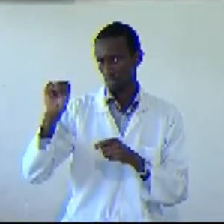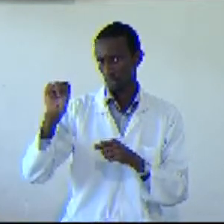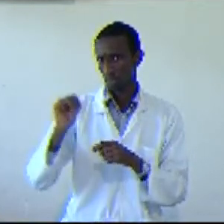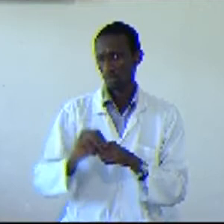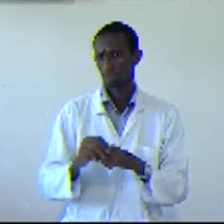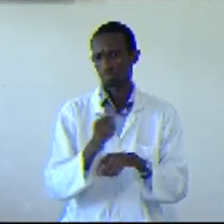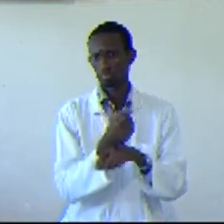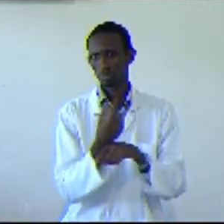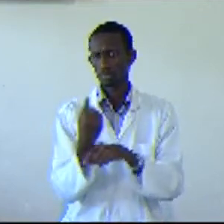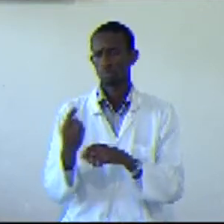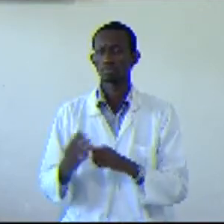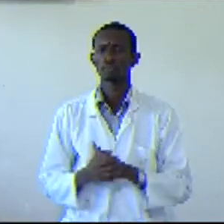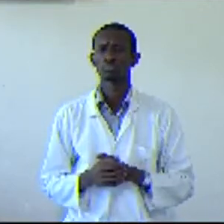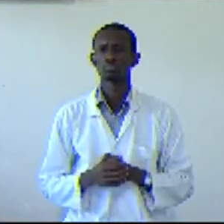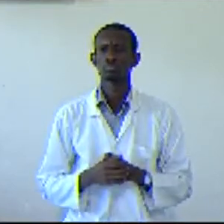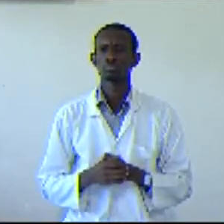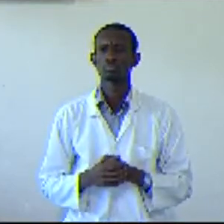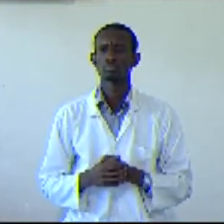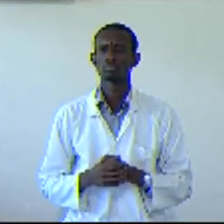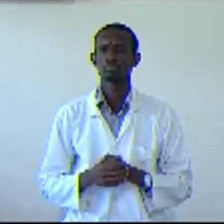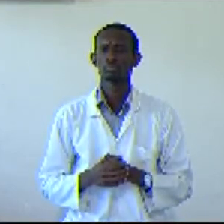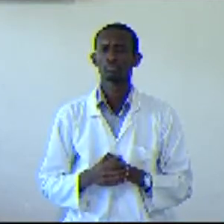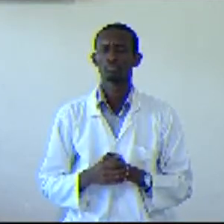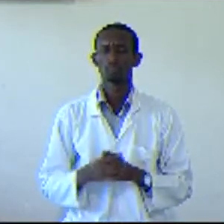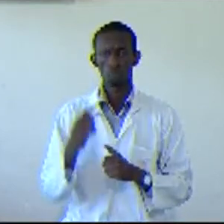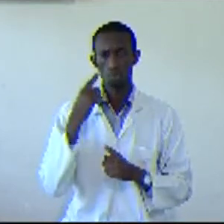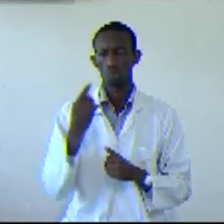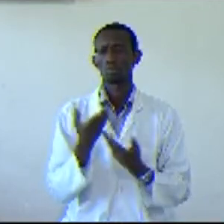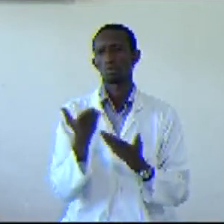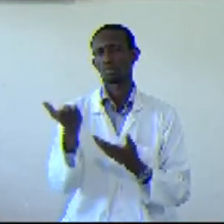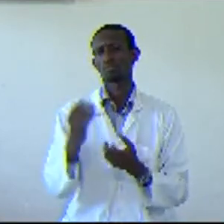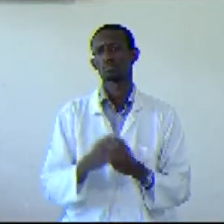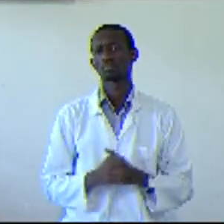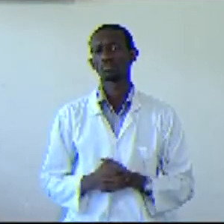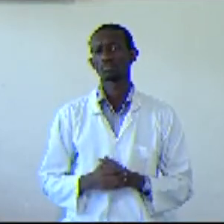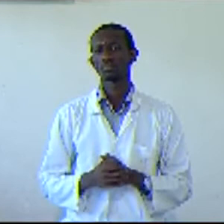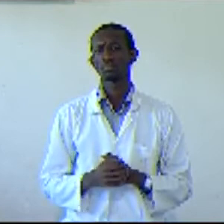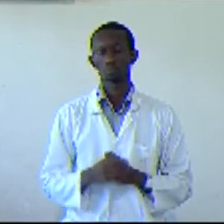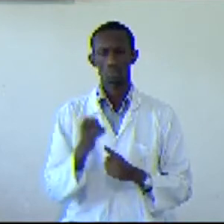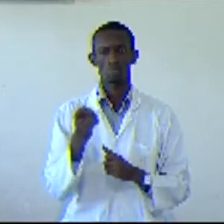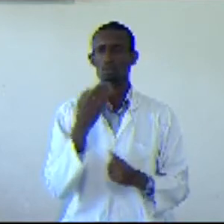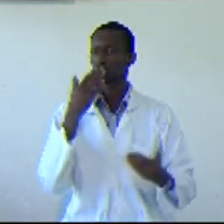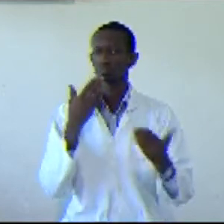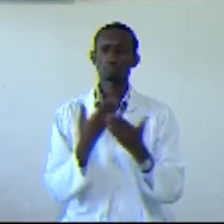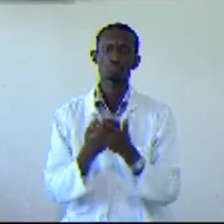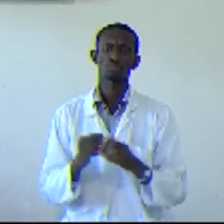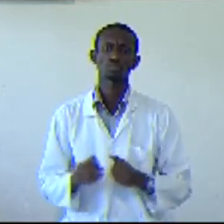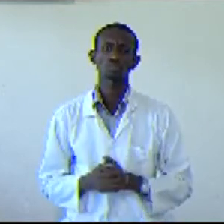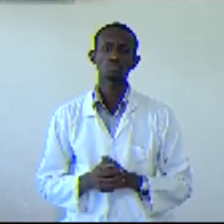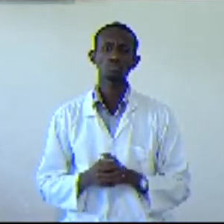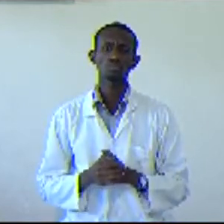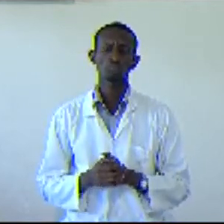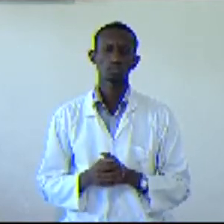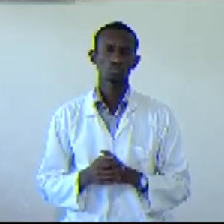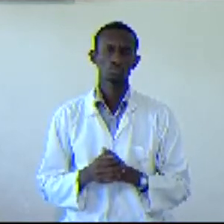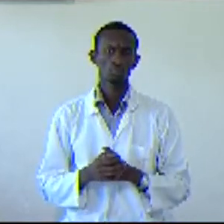same answer as what as what we are obtaining here. That's nice. So the answer is what